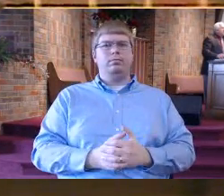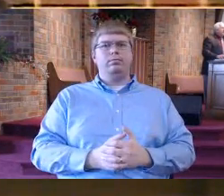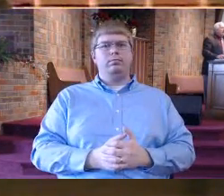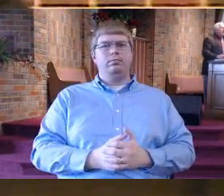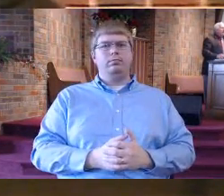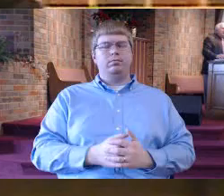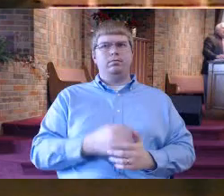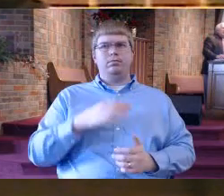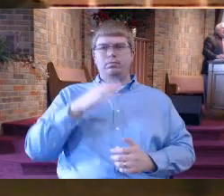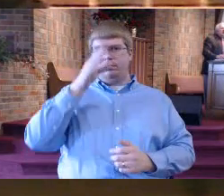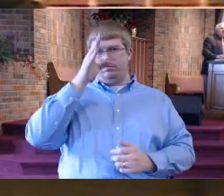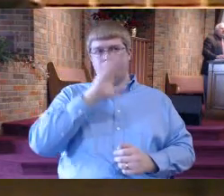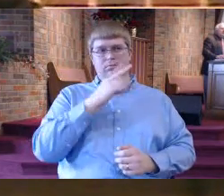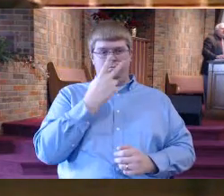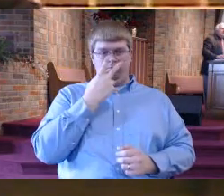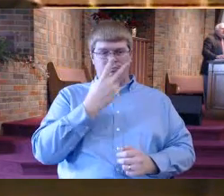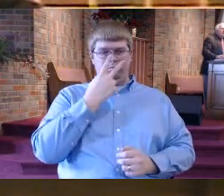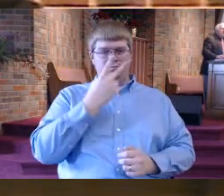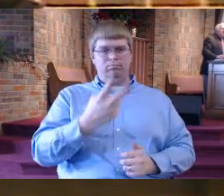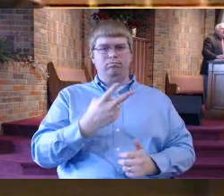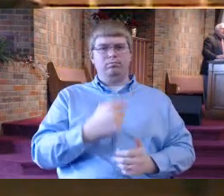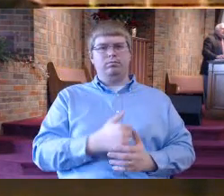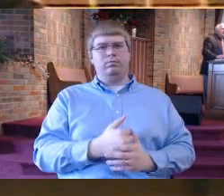The seeing God,